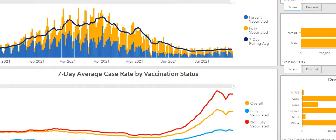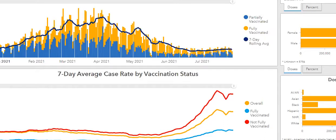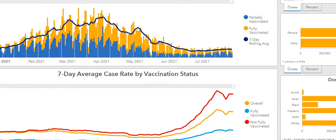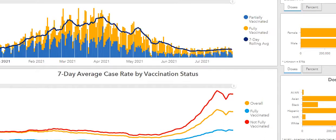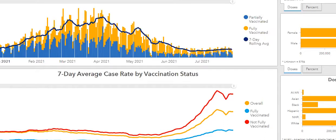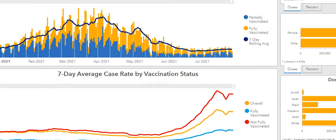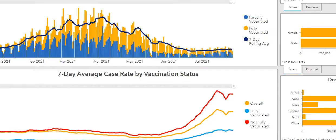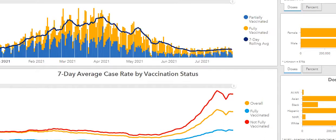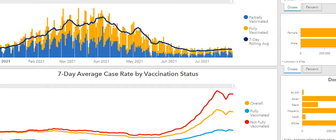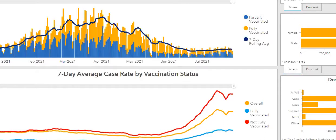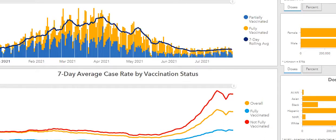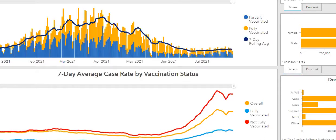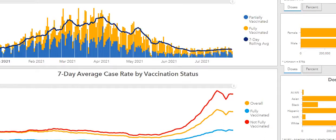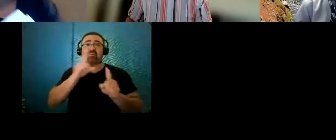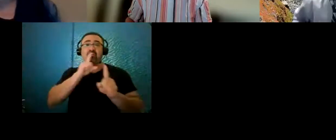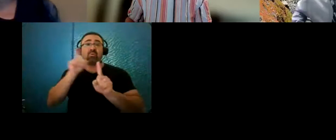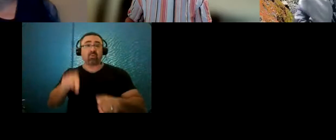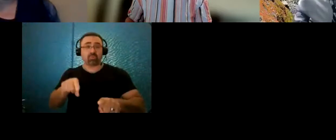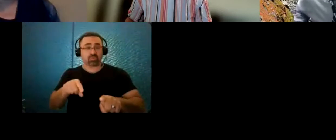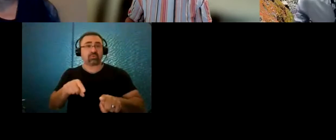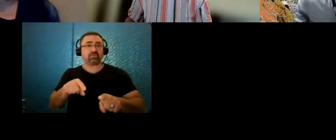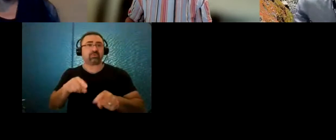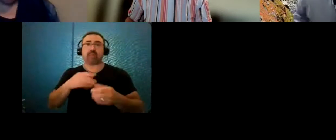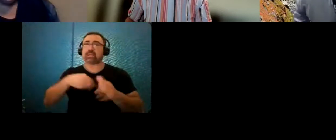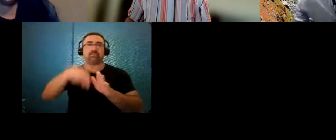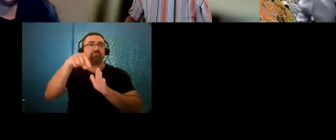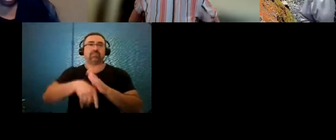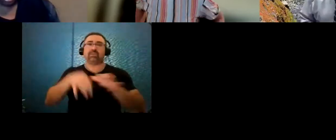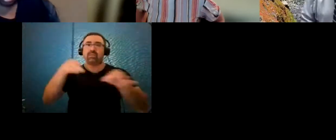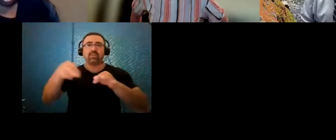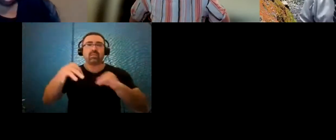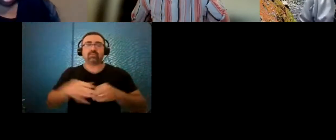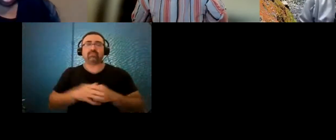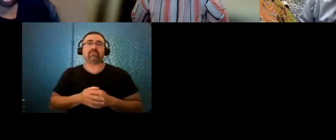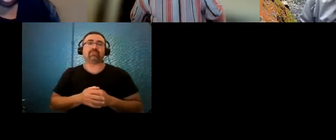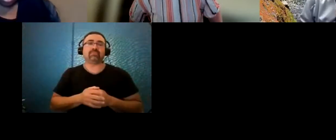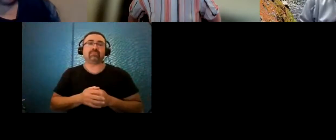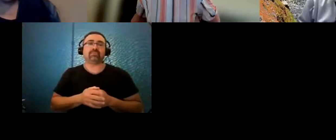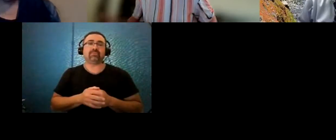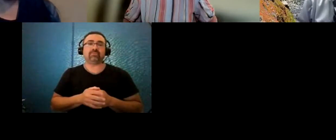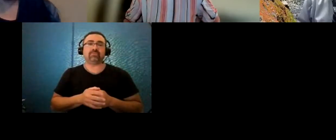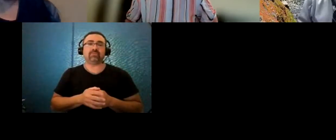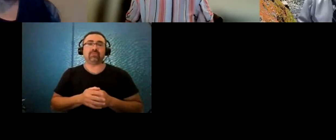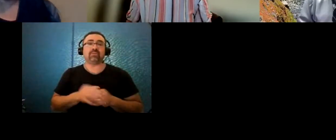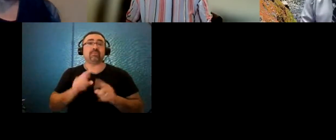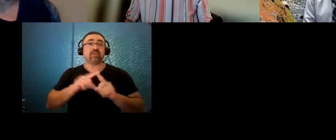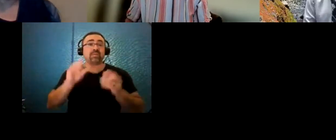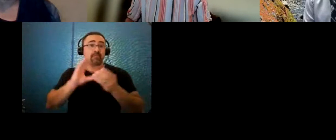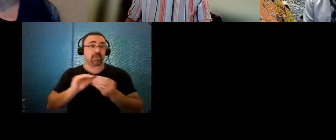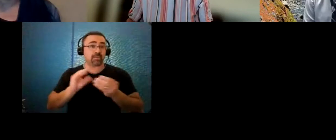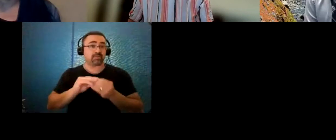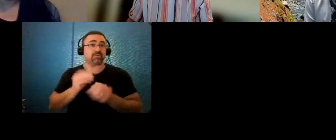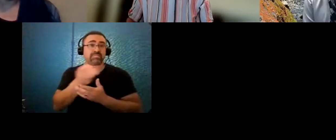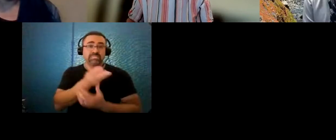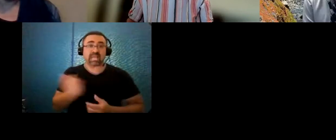health orders that have come out. I won't go into details into the health orders, but just to mention that